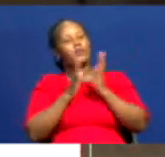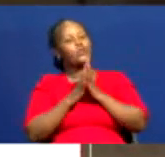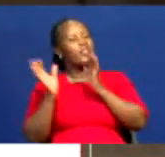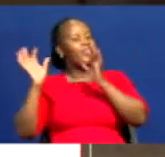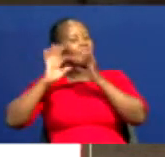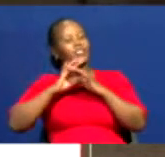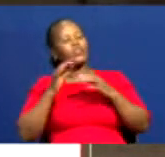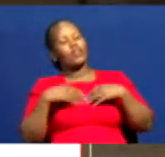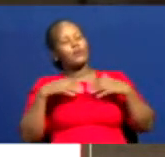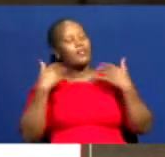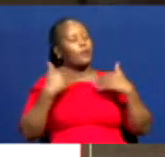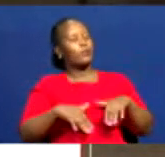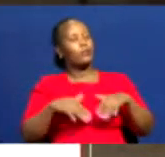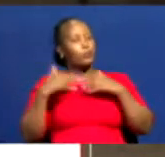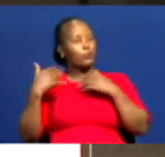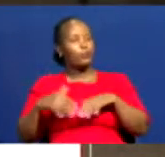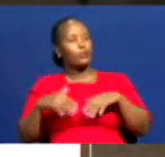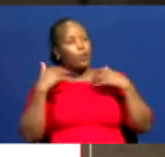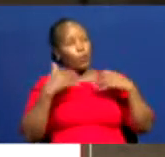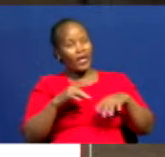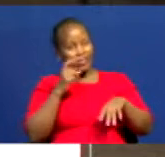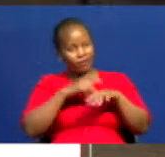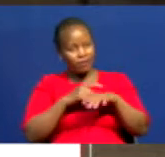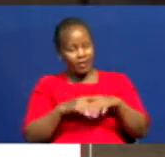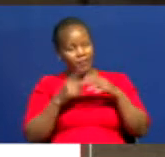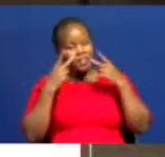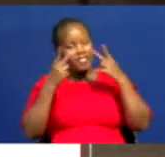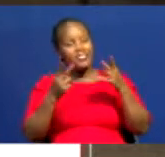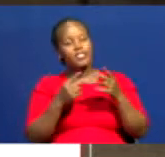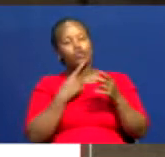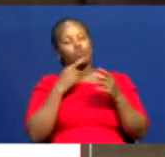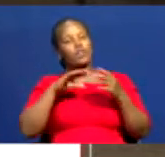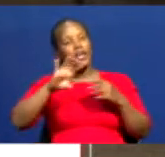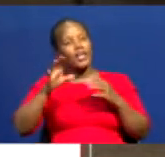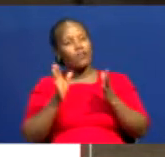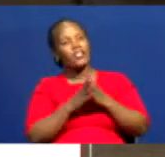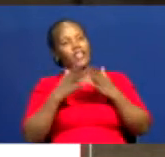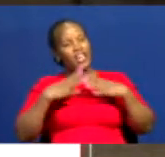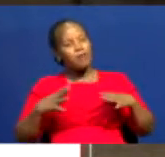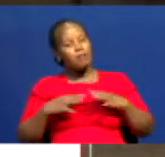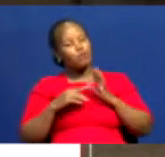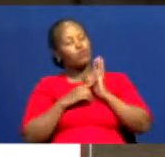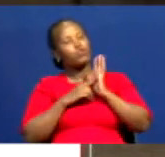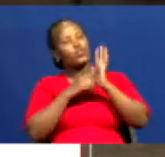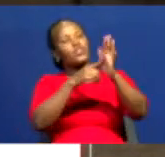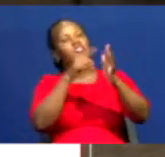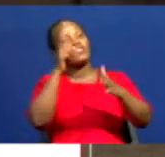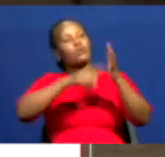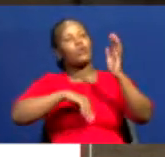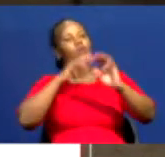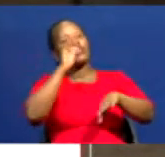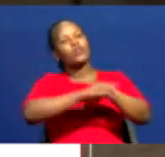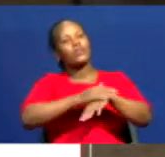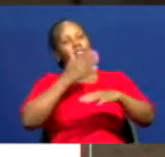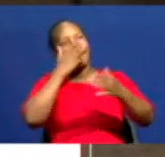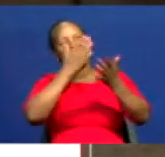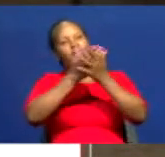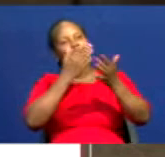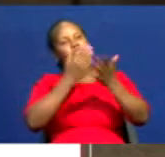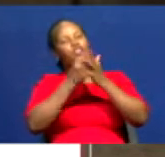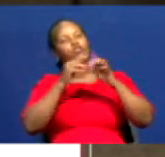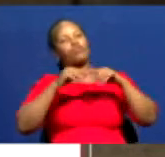time seeing the Turkana County and the Turkana people showcase what they got. Thank you very much for hosting